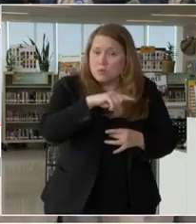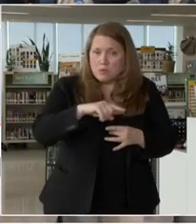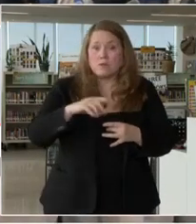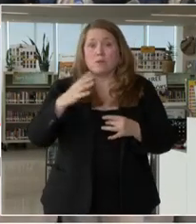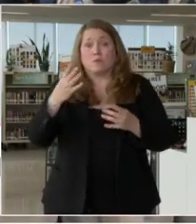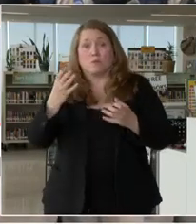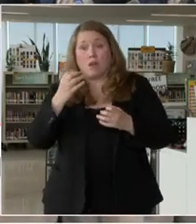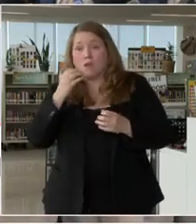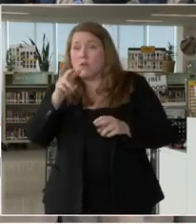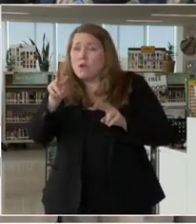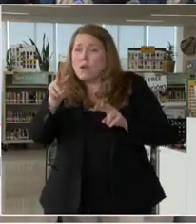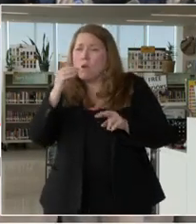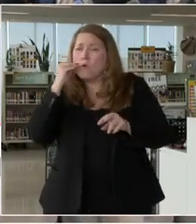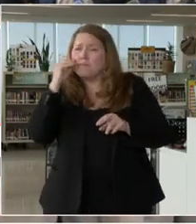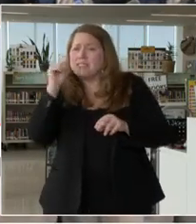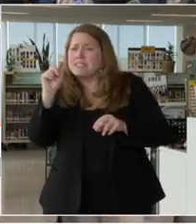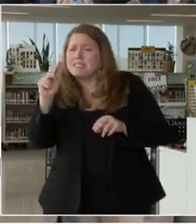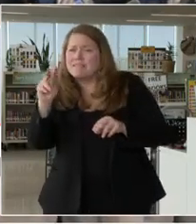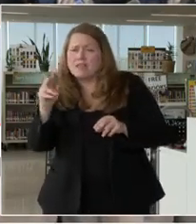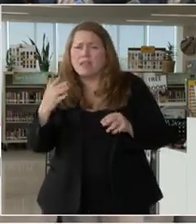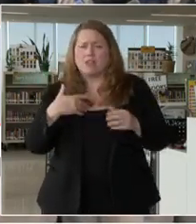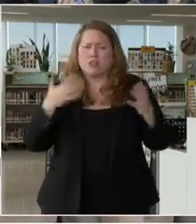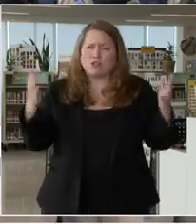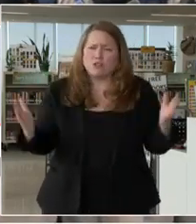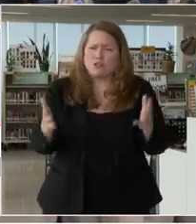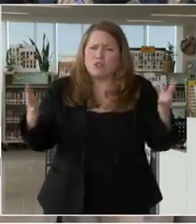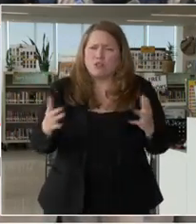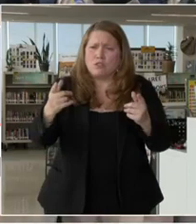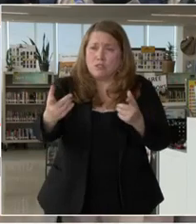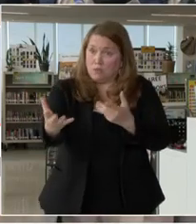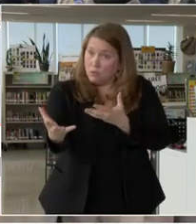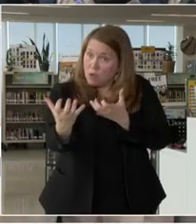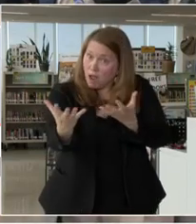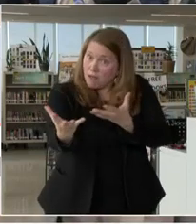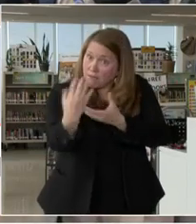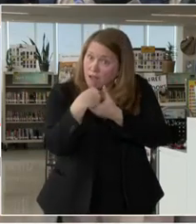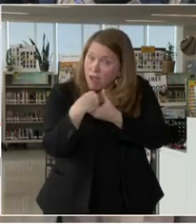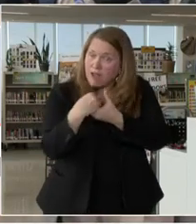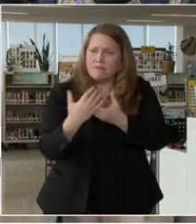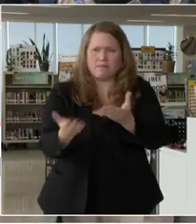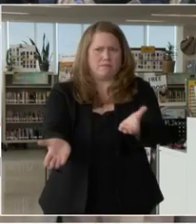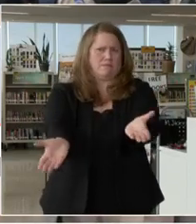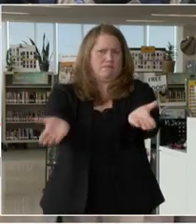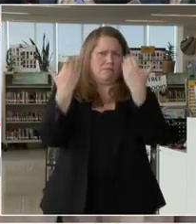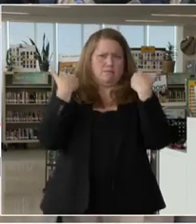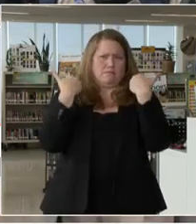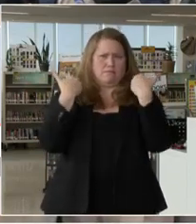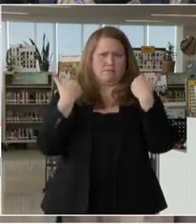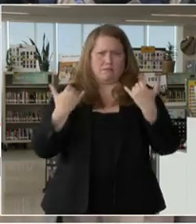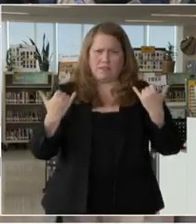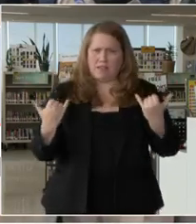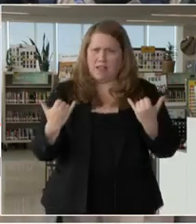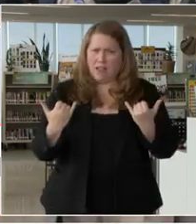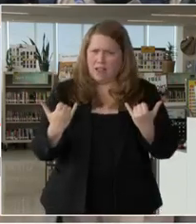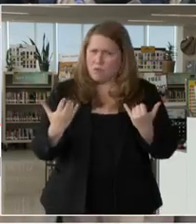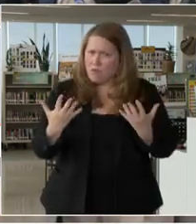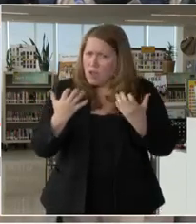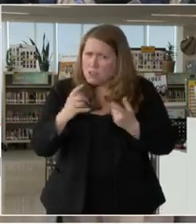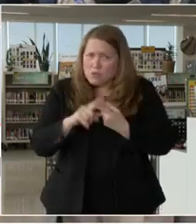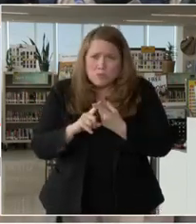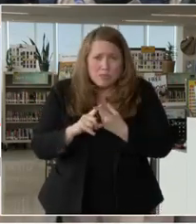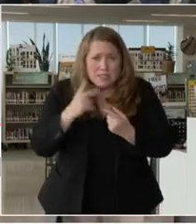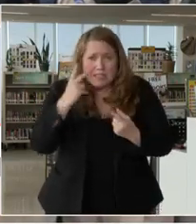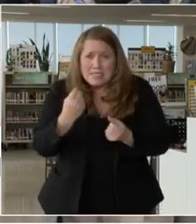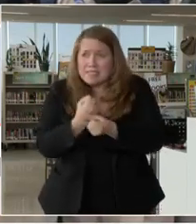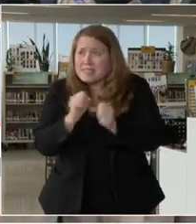TV. Encourage your young people. You want to get involved? If things matter to you that's happening in our community, you want to see safer